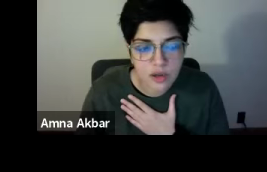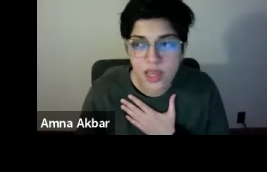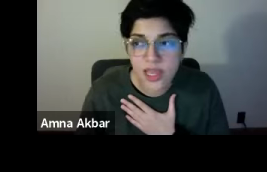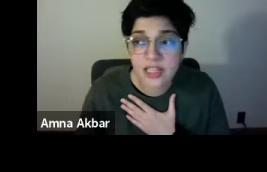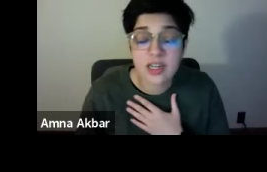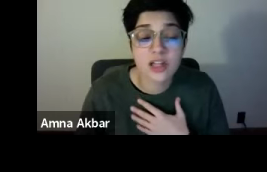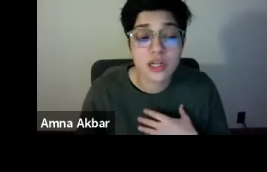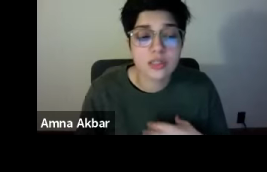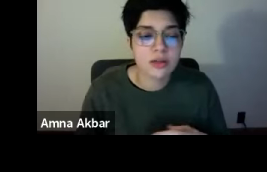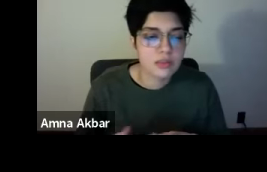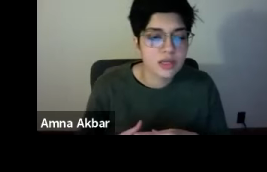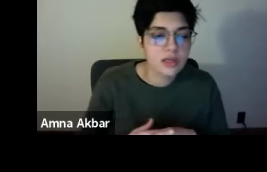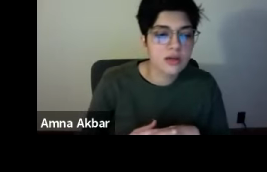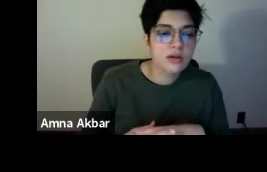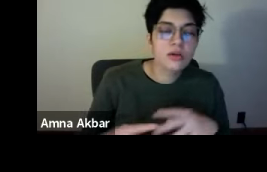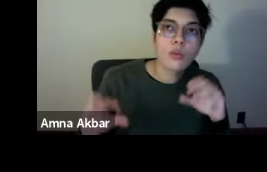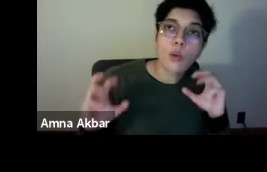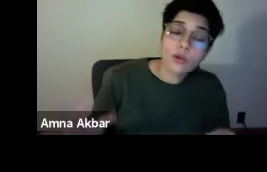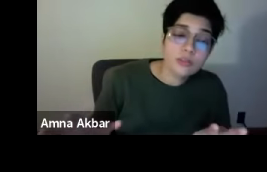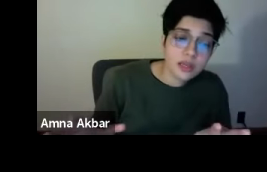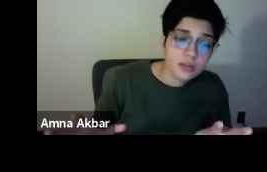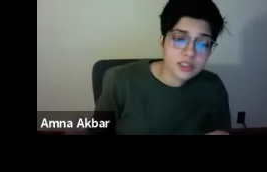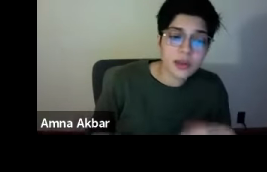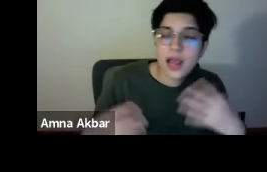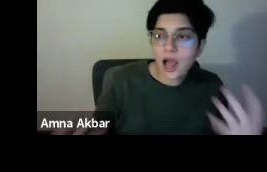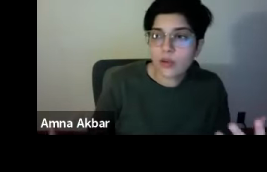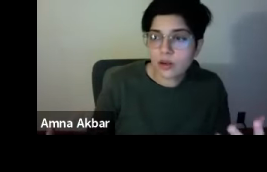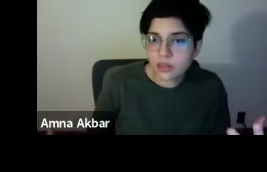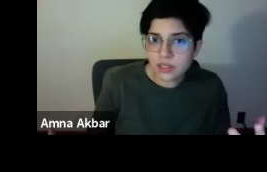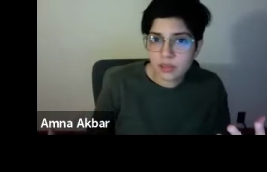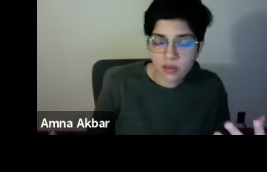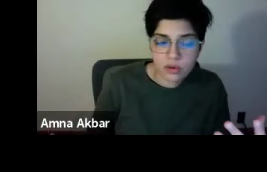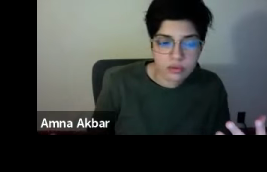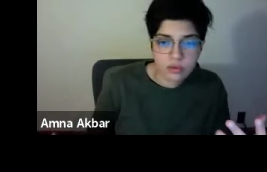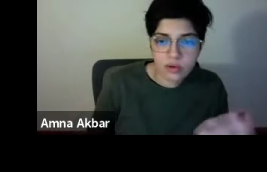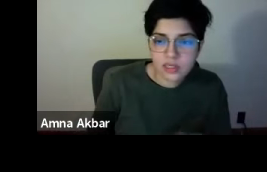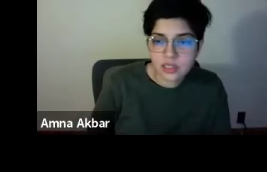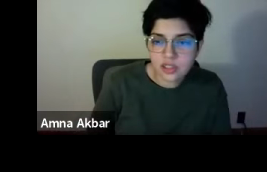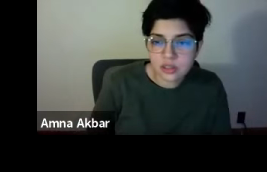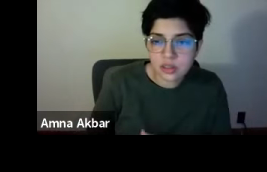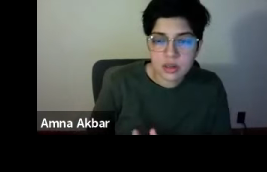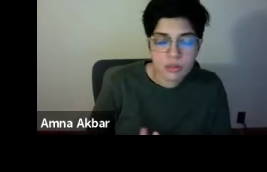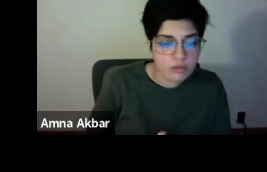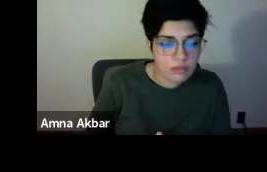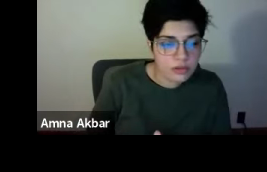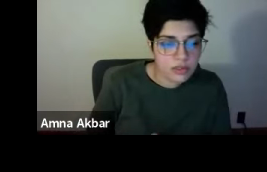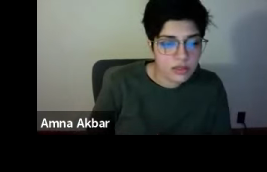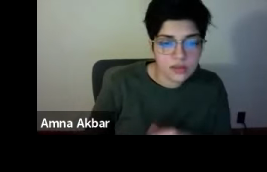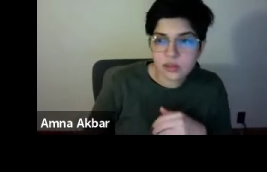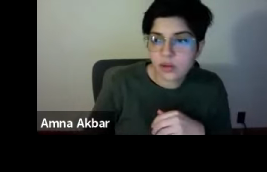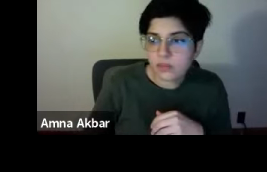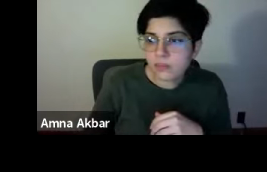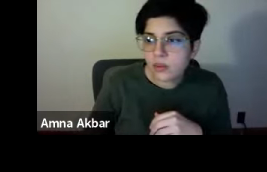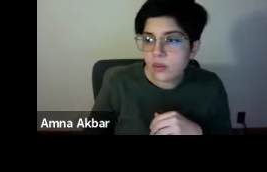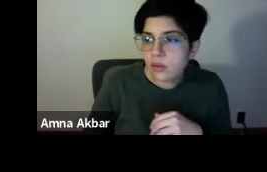And it's not just about demanding what we're demanding, but it's about how we are building power through organization, movement building,